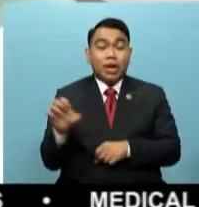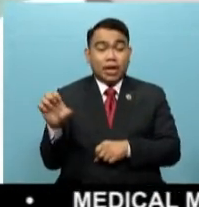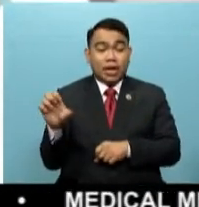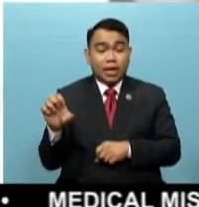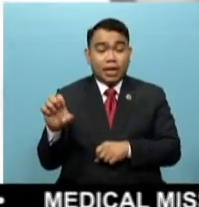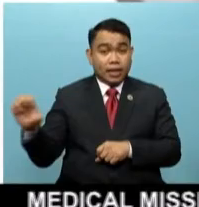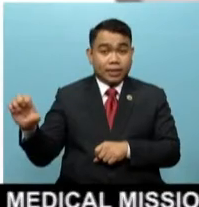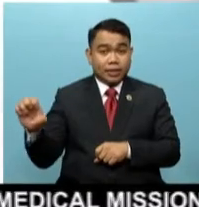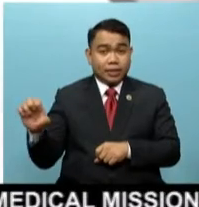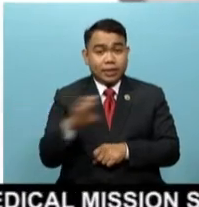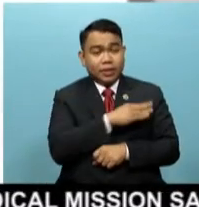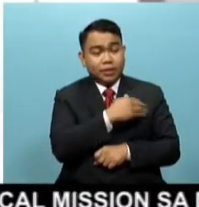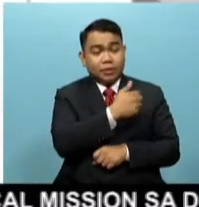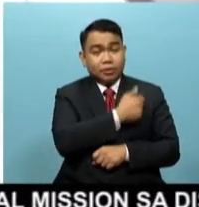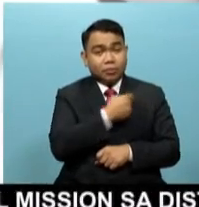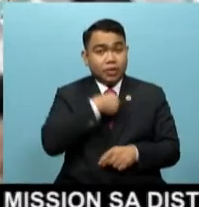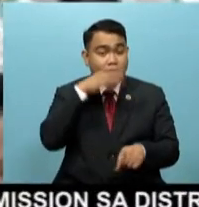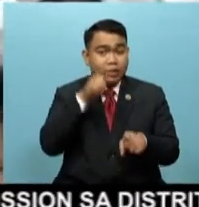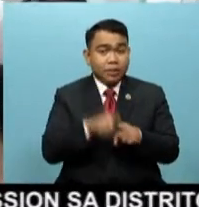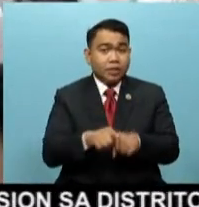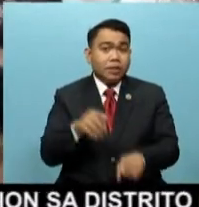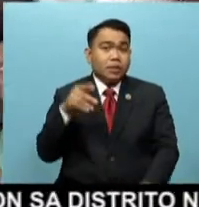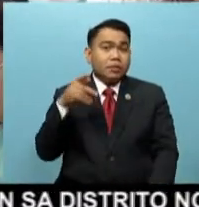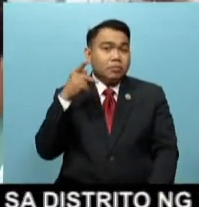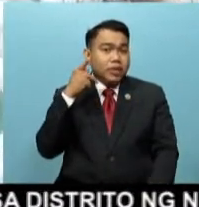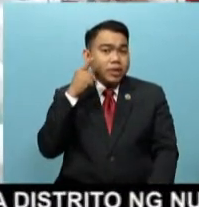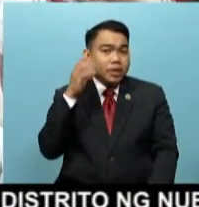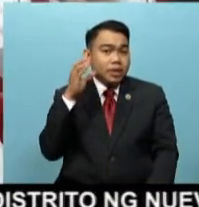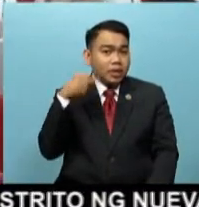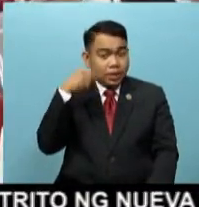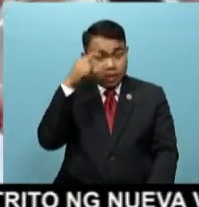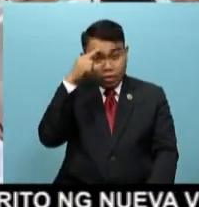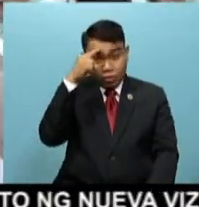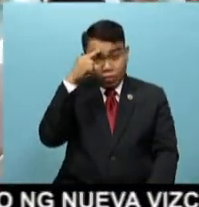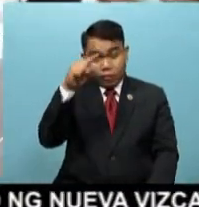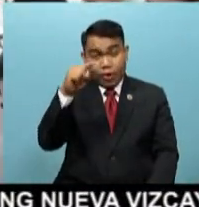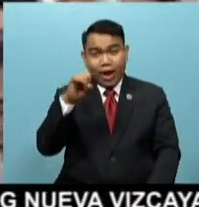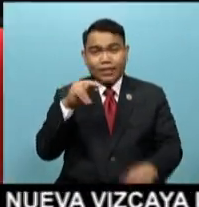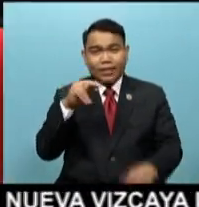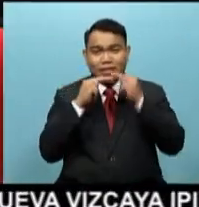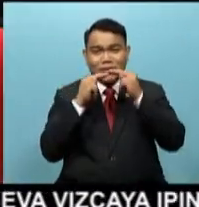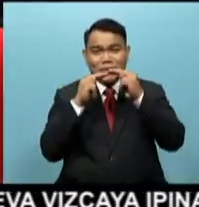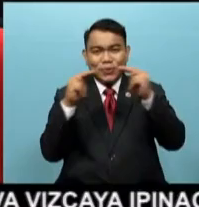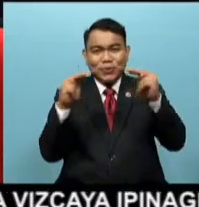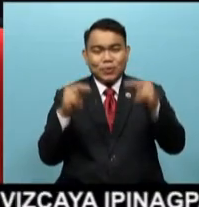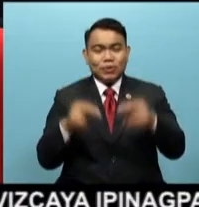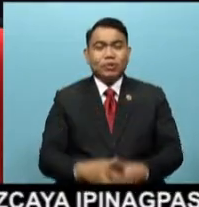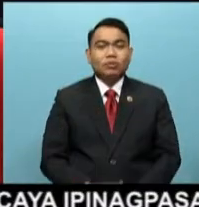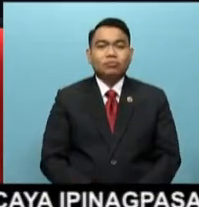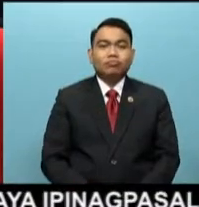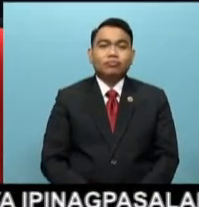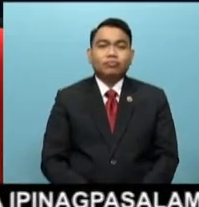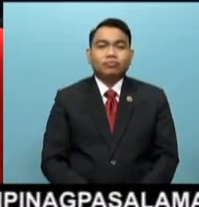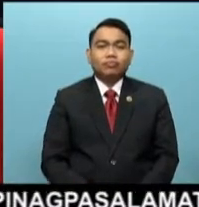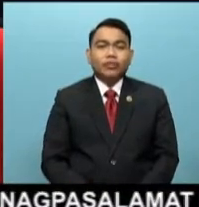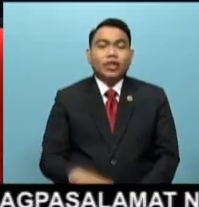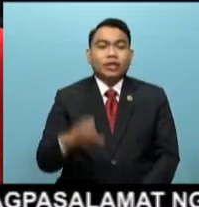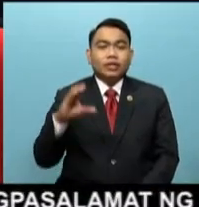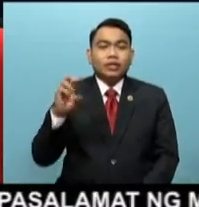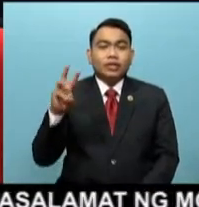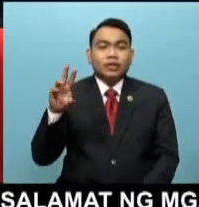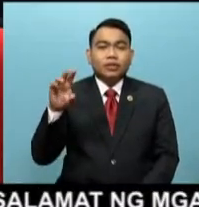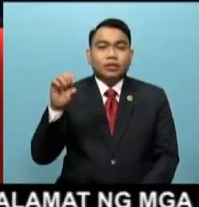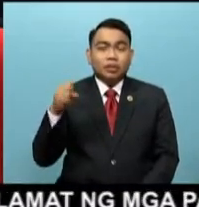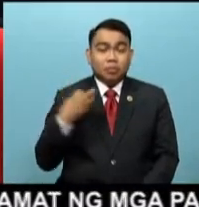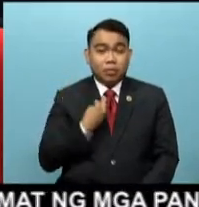Ontario, Canada, I am Sister Patty Quintos for Iglesia Ni Cristo News Network. Meanwhile, CWS members